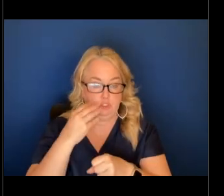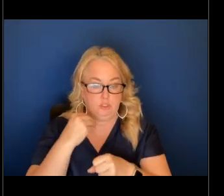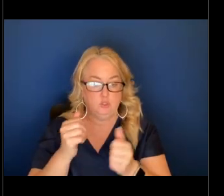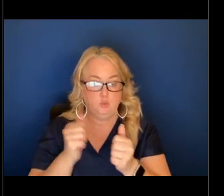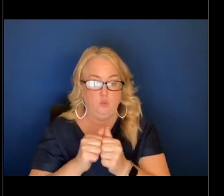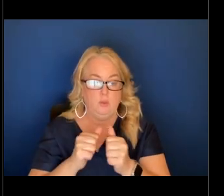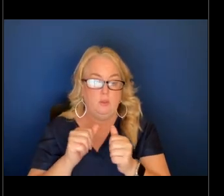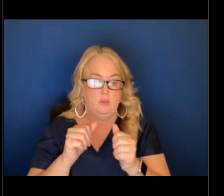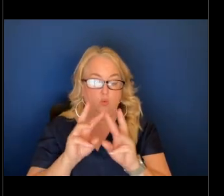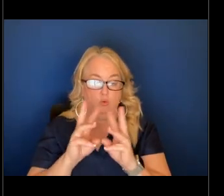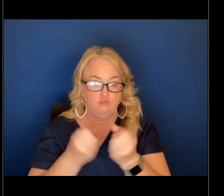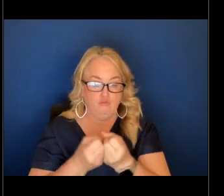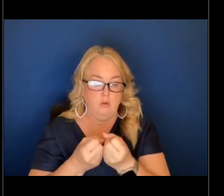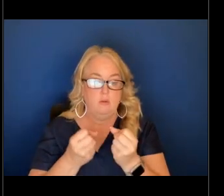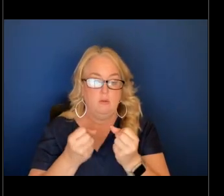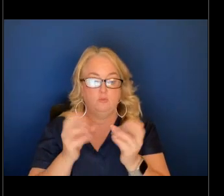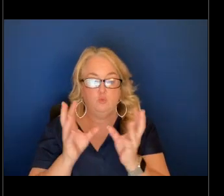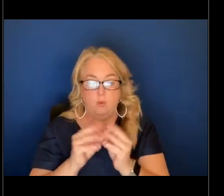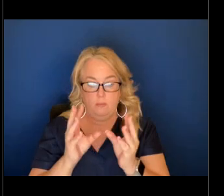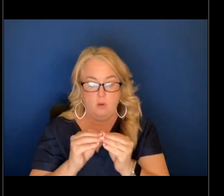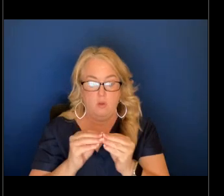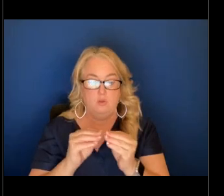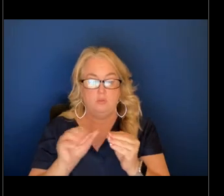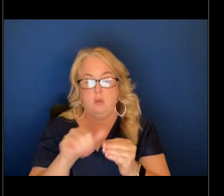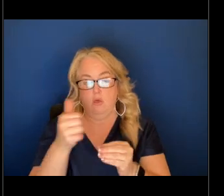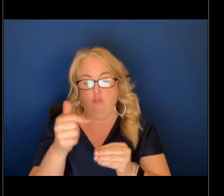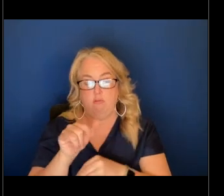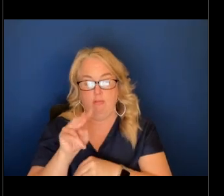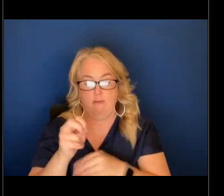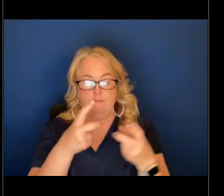look forward to assisting with this training.